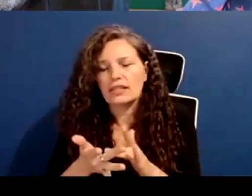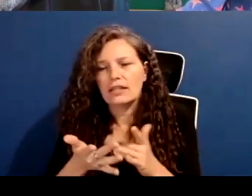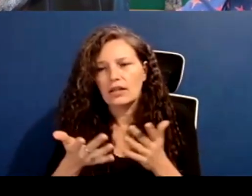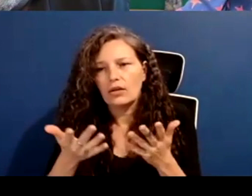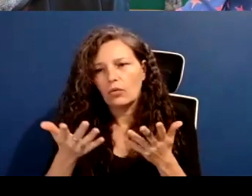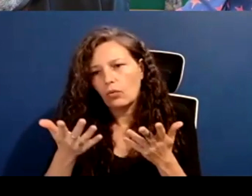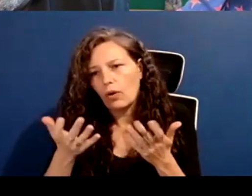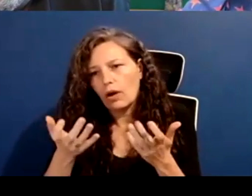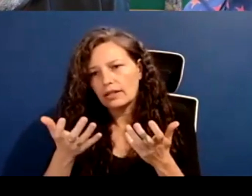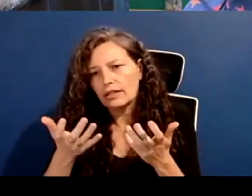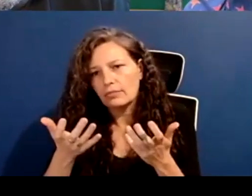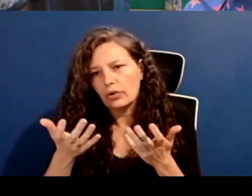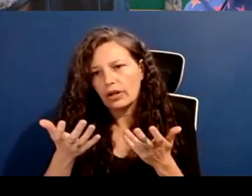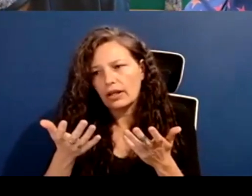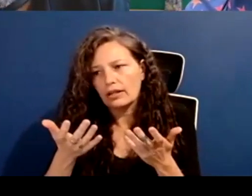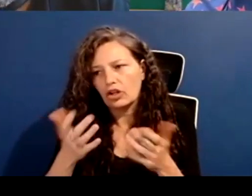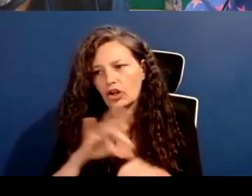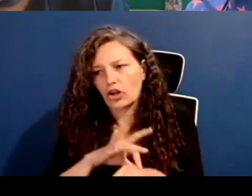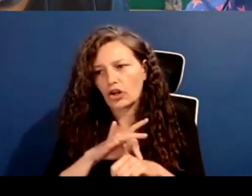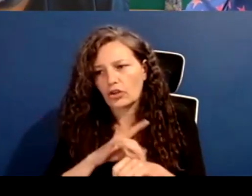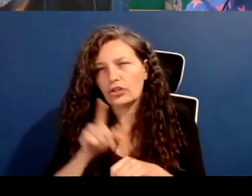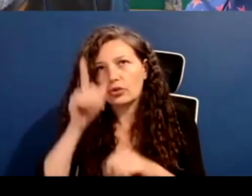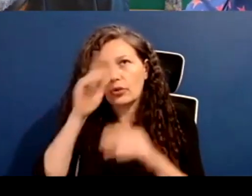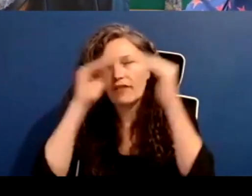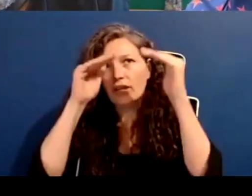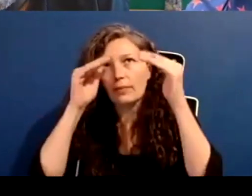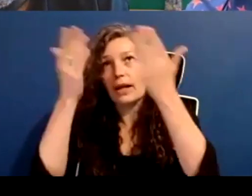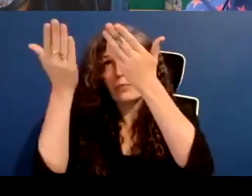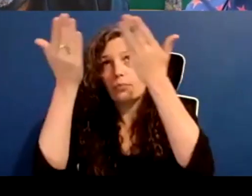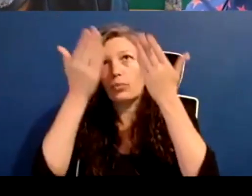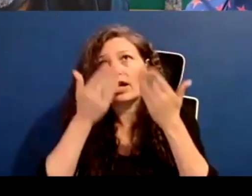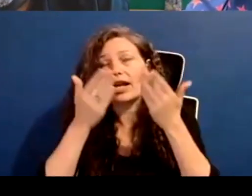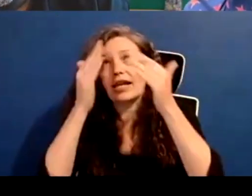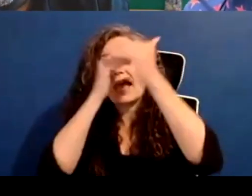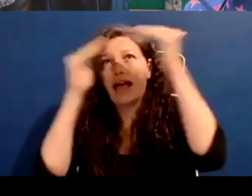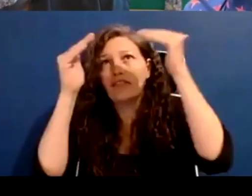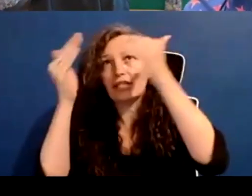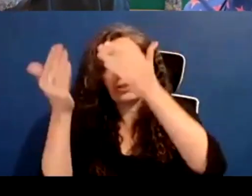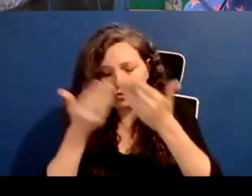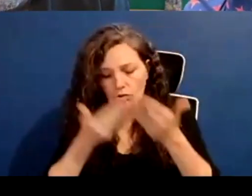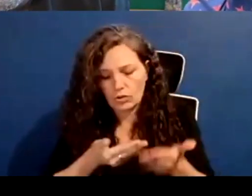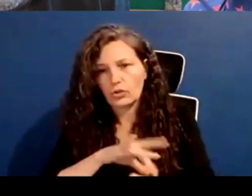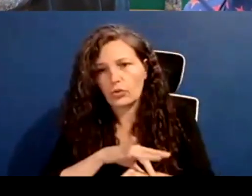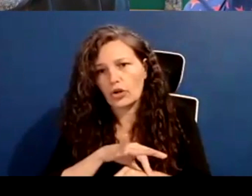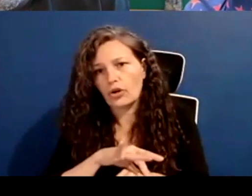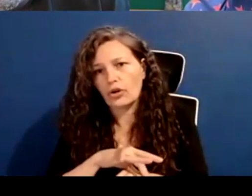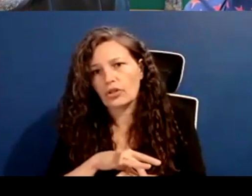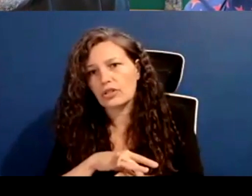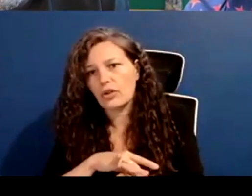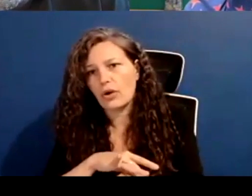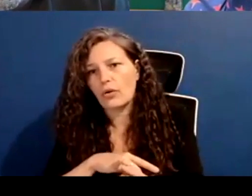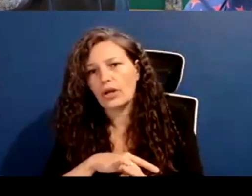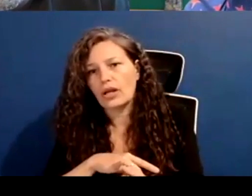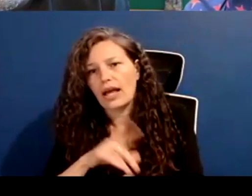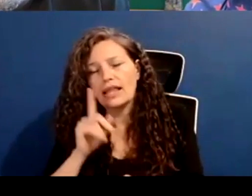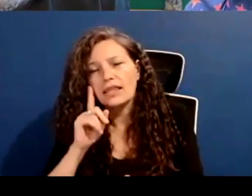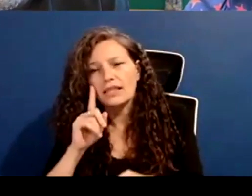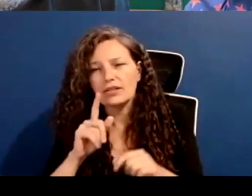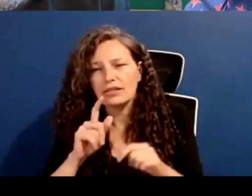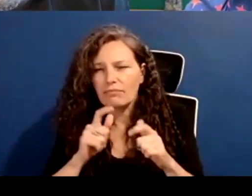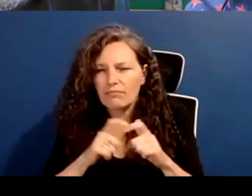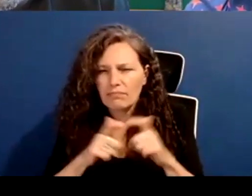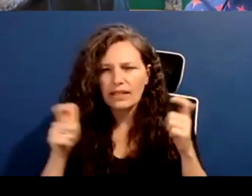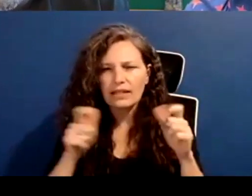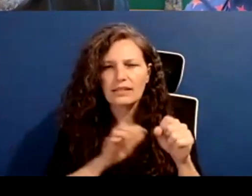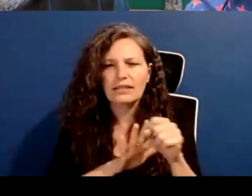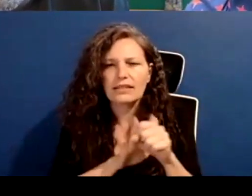so, again, I think if there's a vast study of the healing narratives in the Gospels, a lot of that was